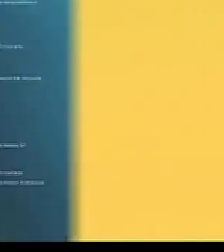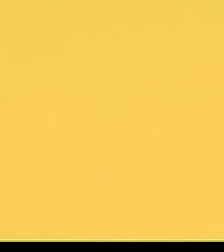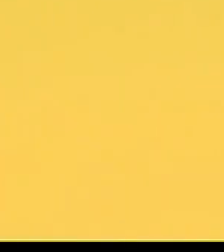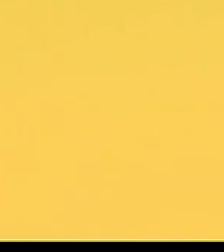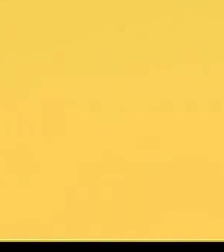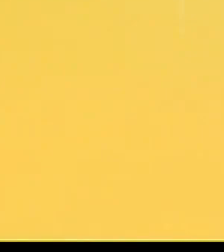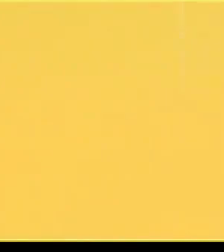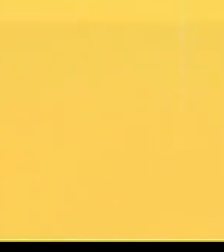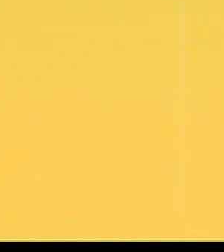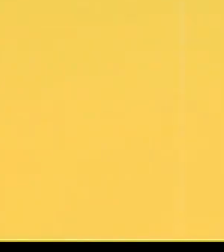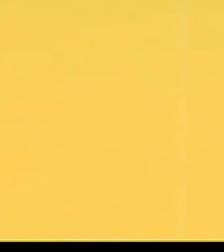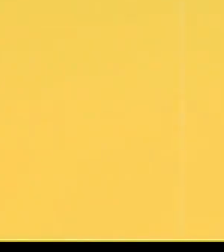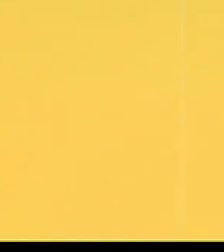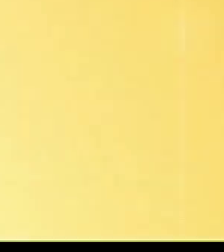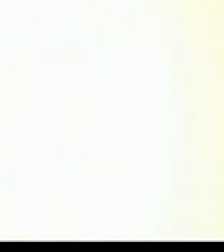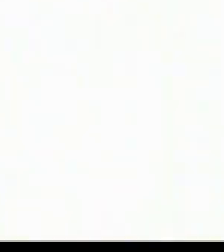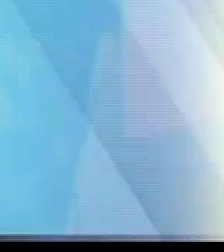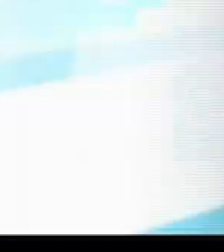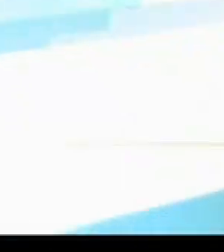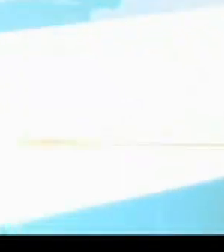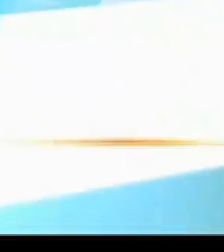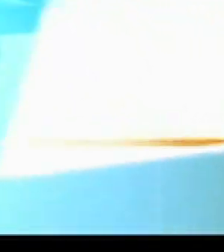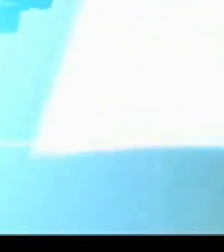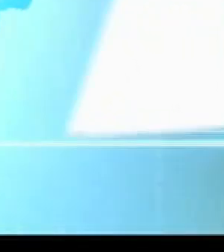Now in HD.